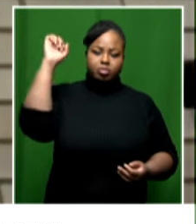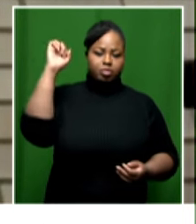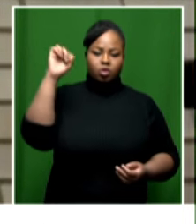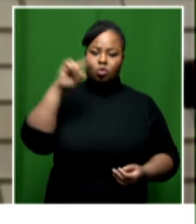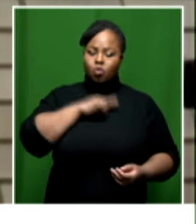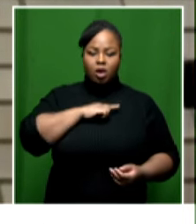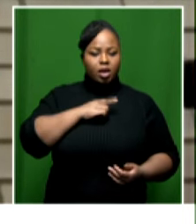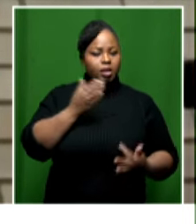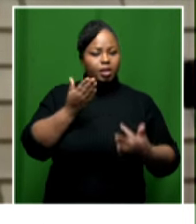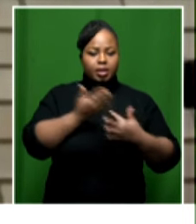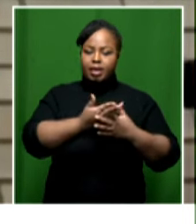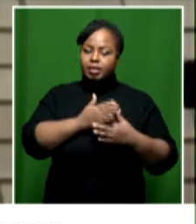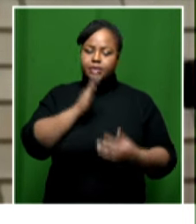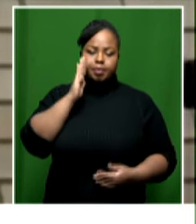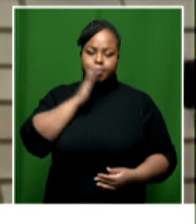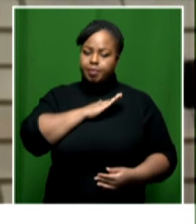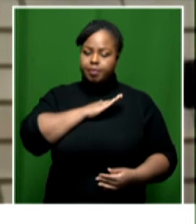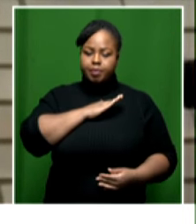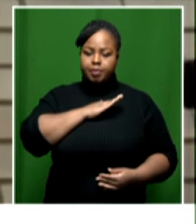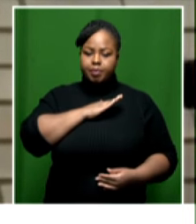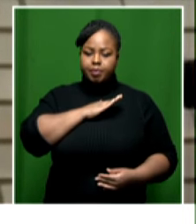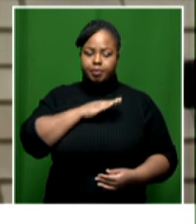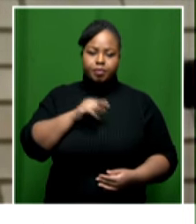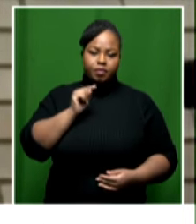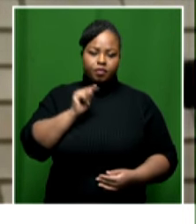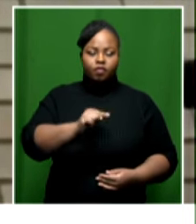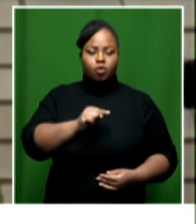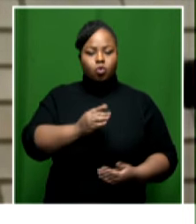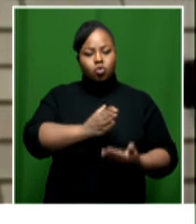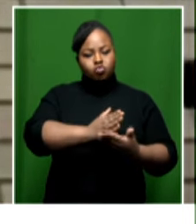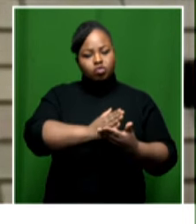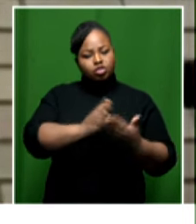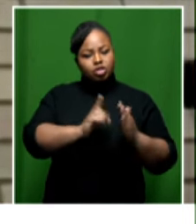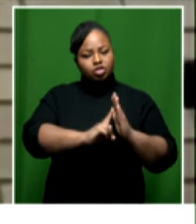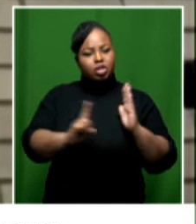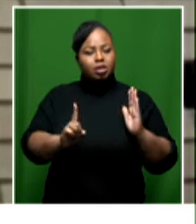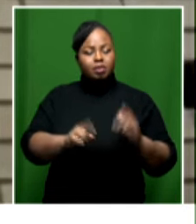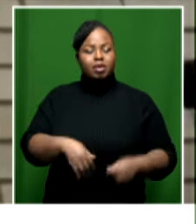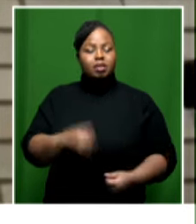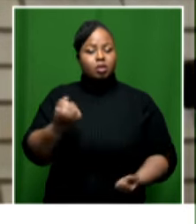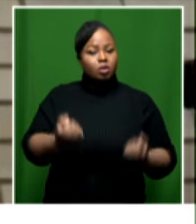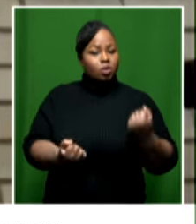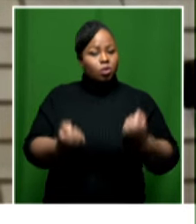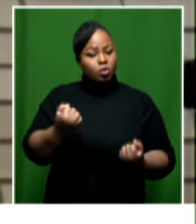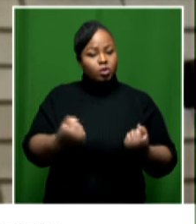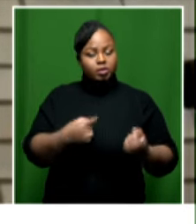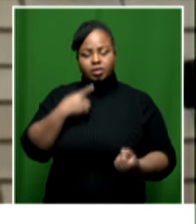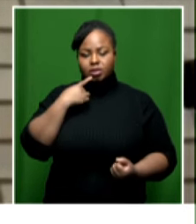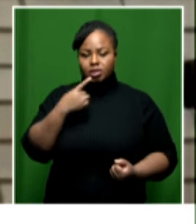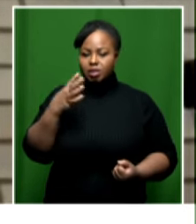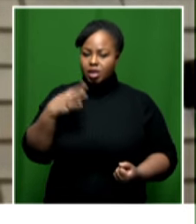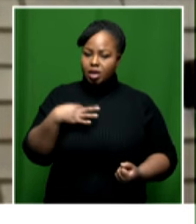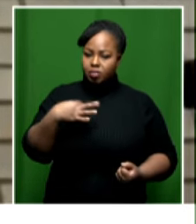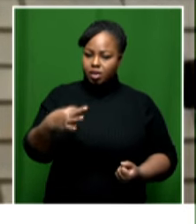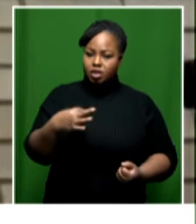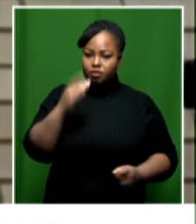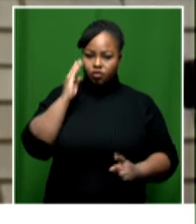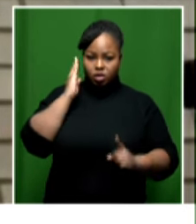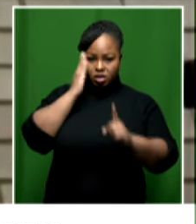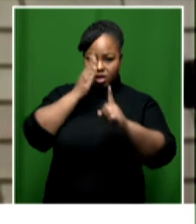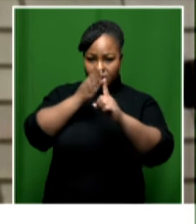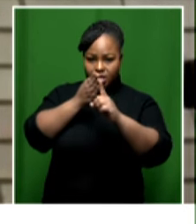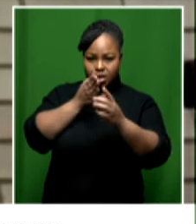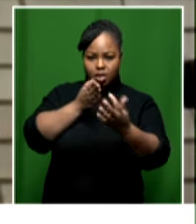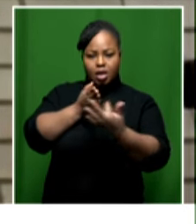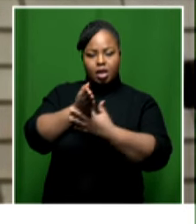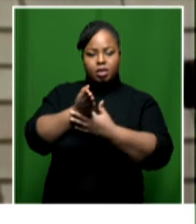case has been made out for rescission. The court has concluded that the application for direct access should